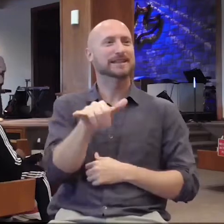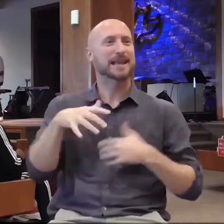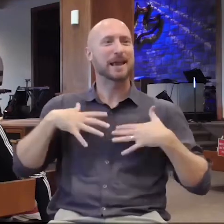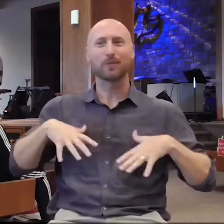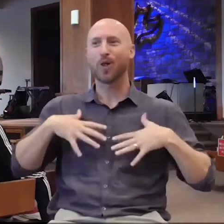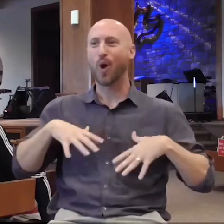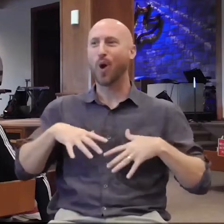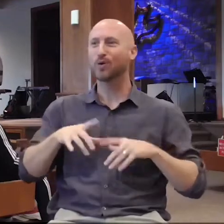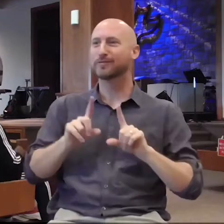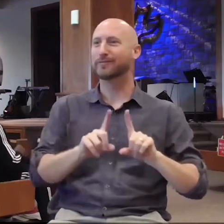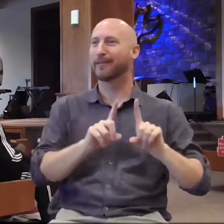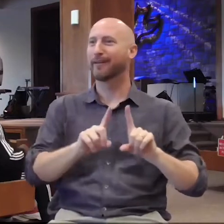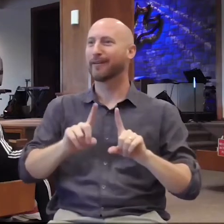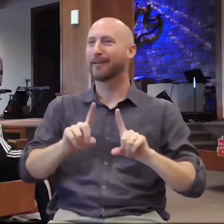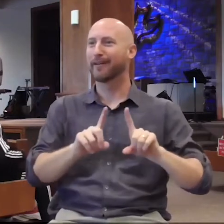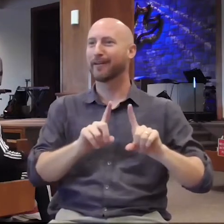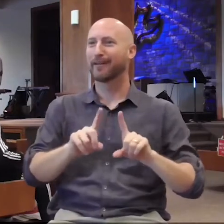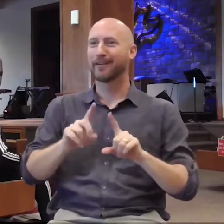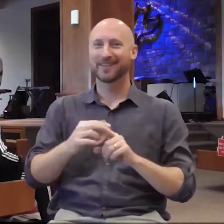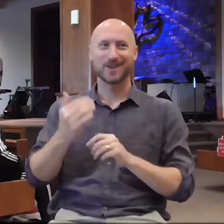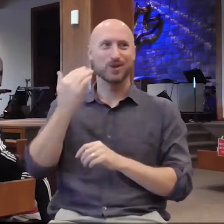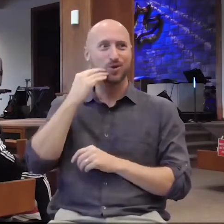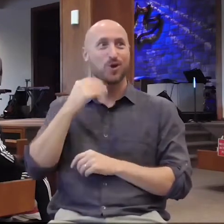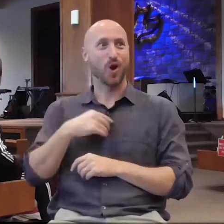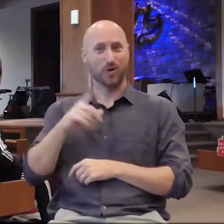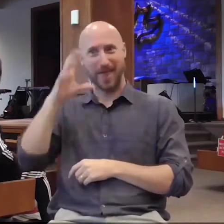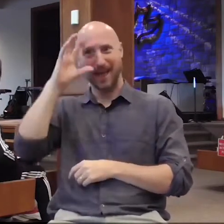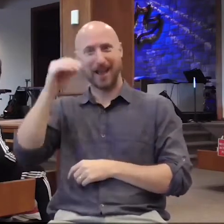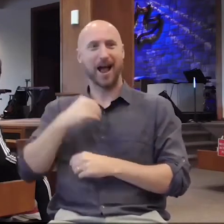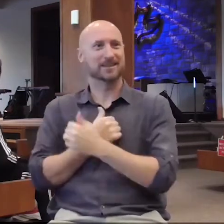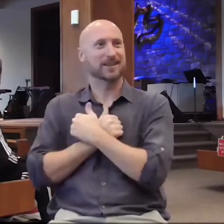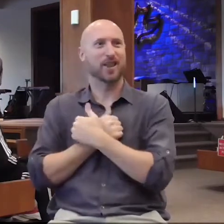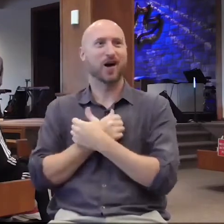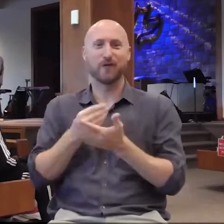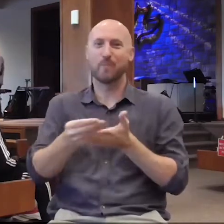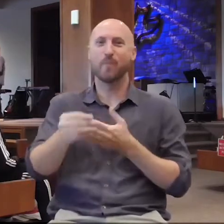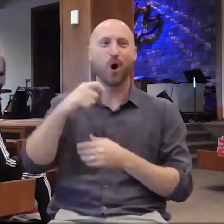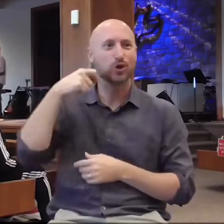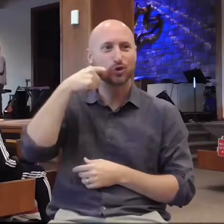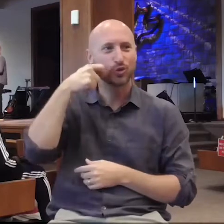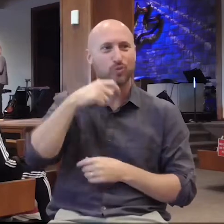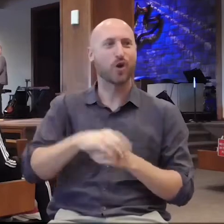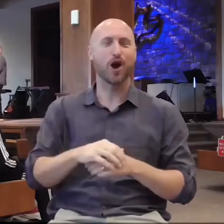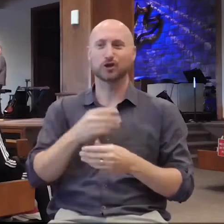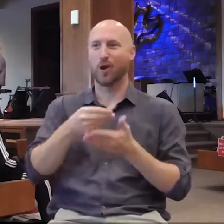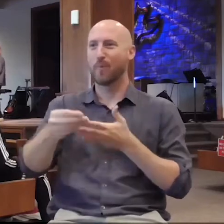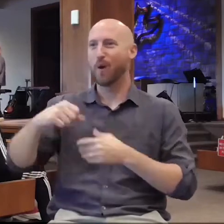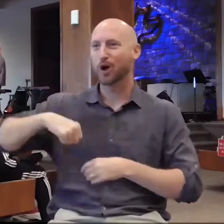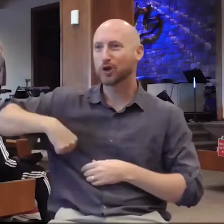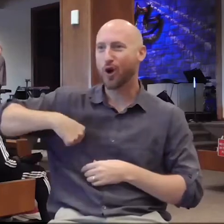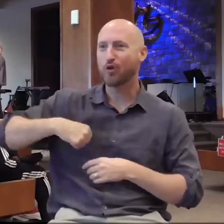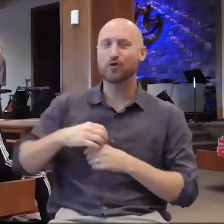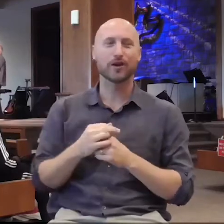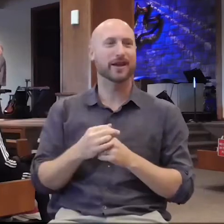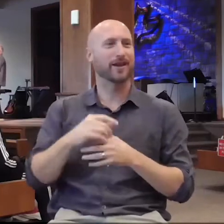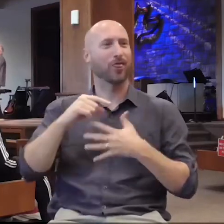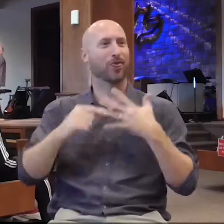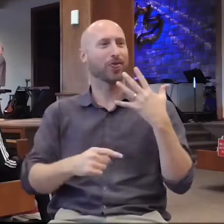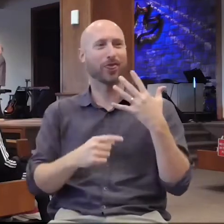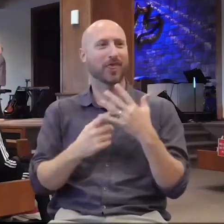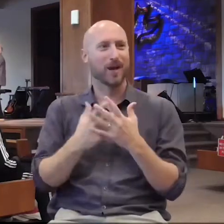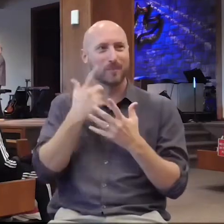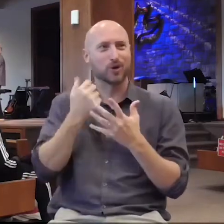think, that, you know, the guy's in love because he bought toothpaste, he bought deodorant, he bought, you know, the things you don't do after, after you settle